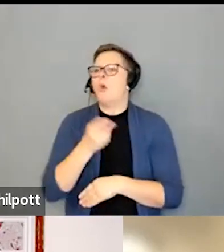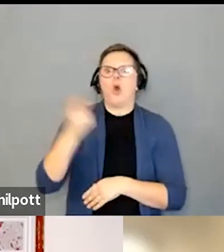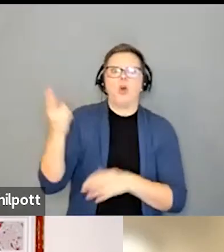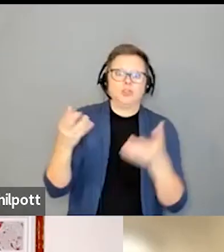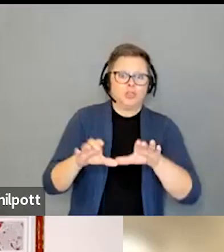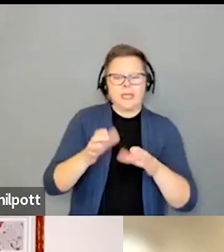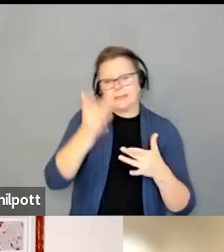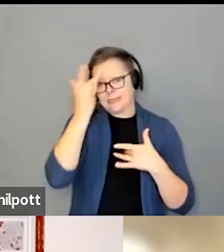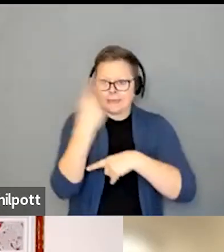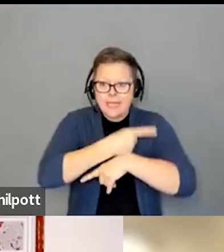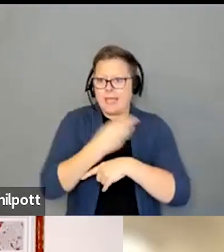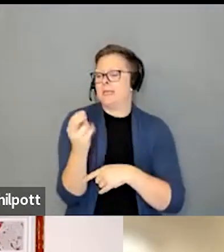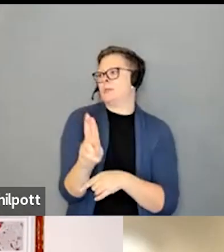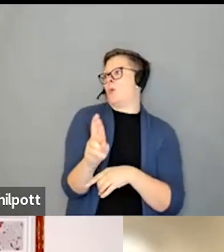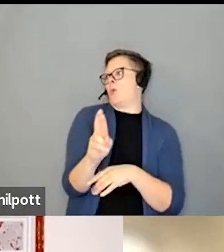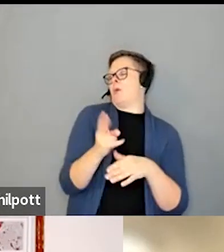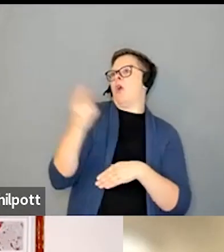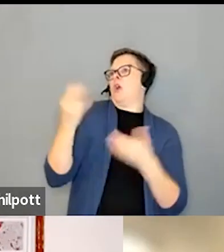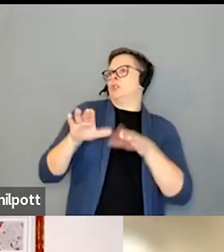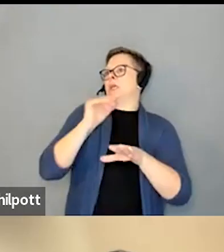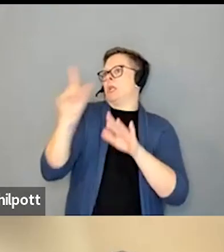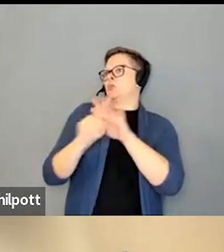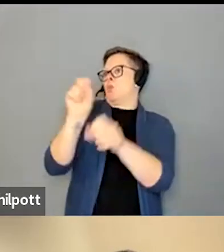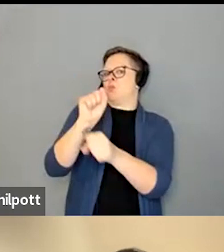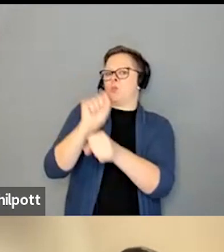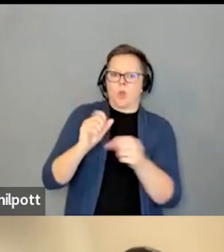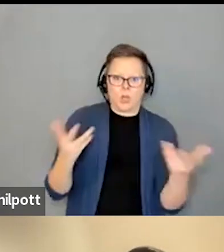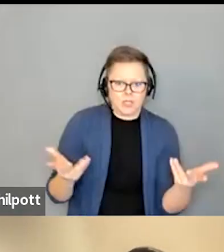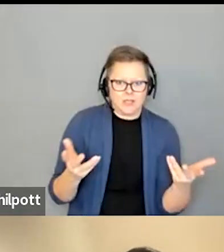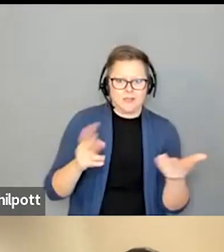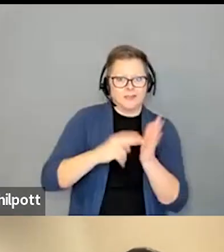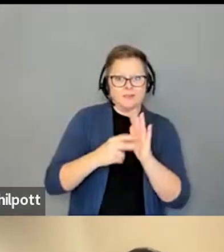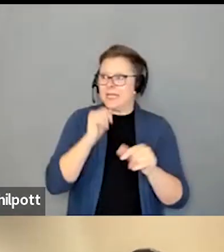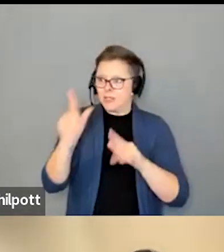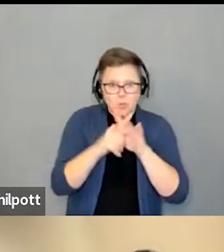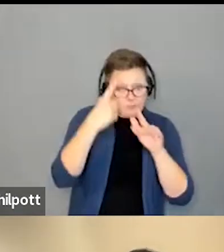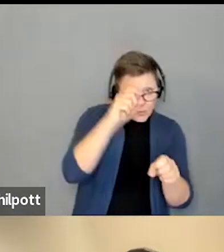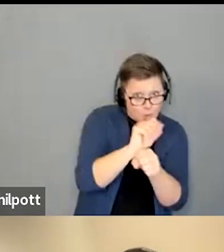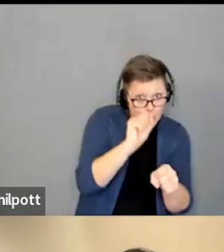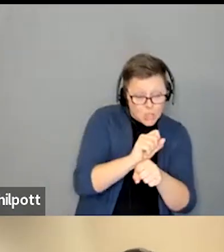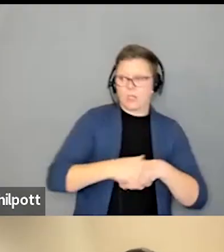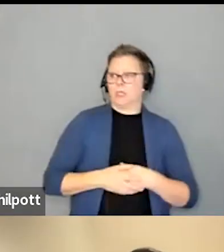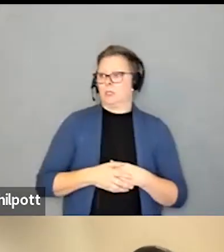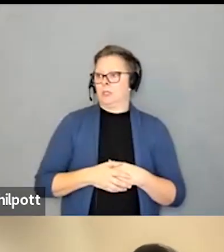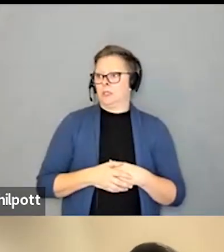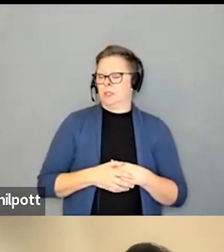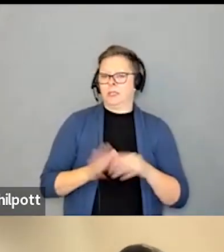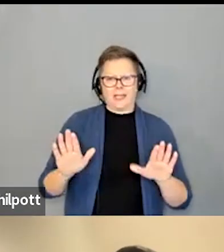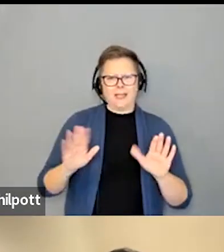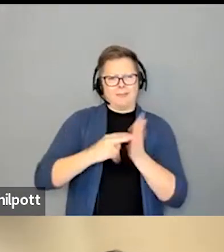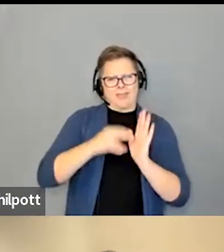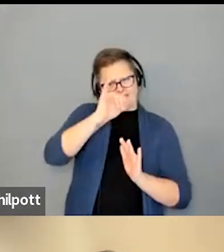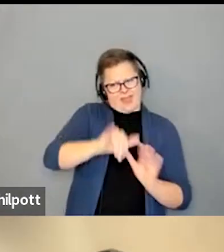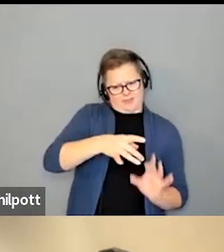to not be at work. So terms like presenteeism and absenteeism become these things that get